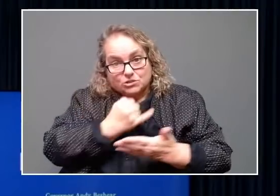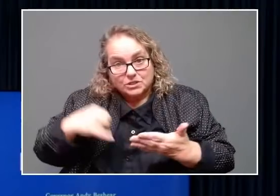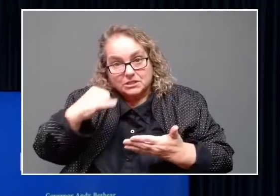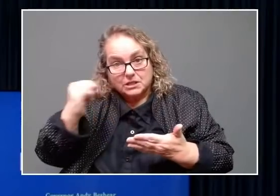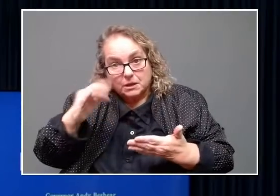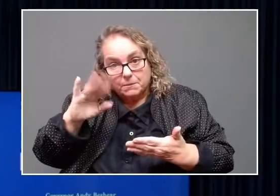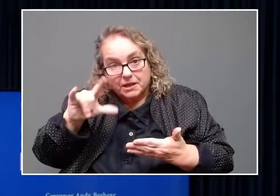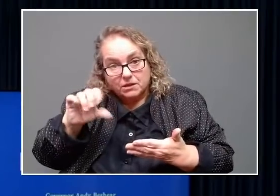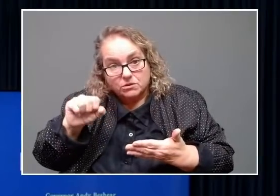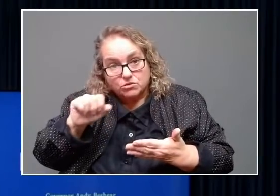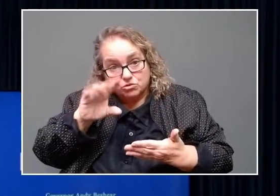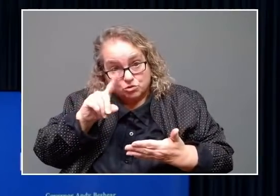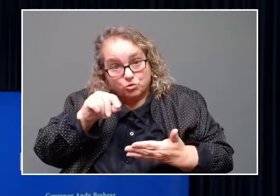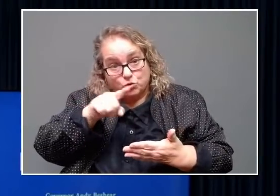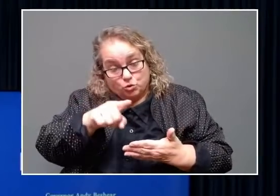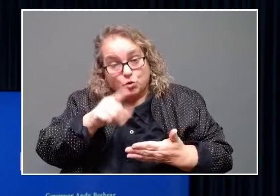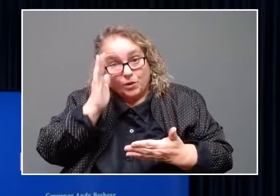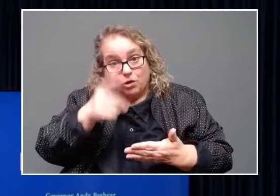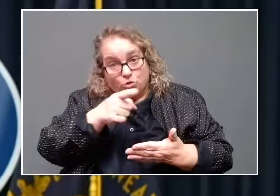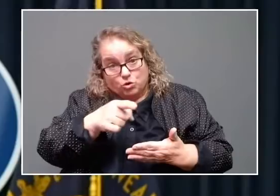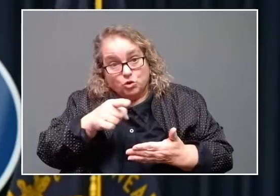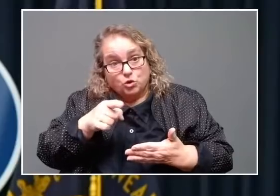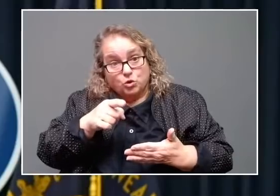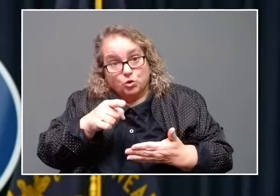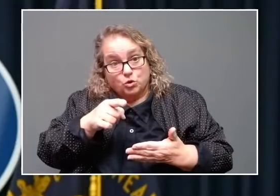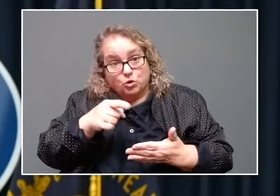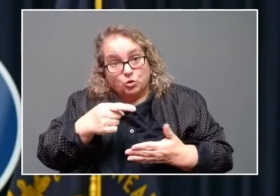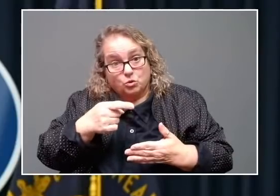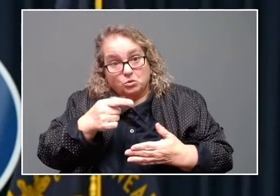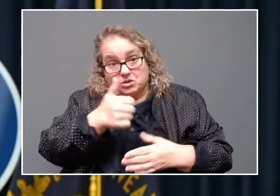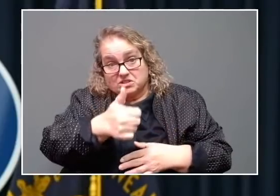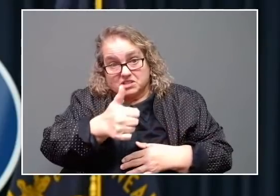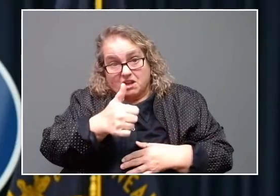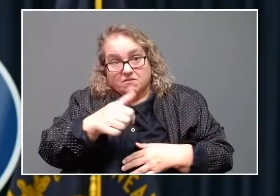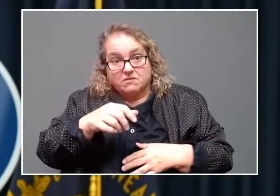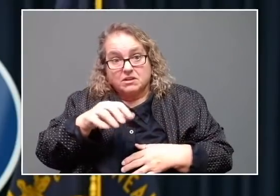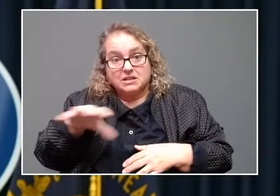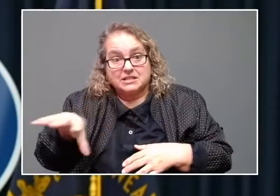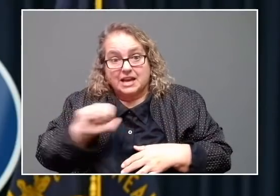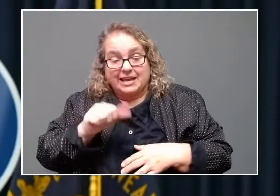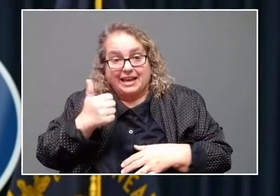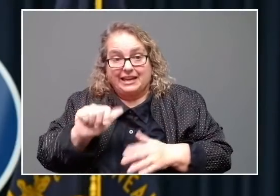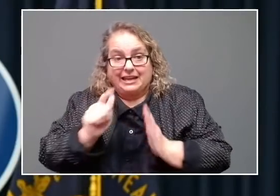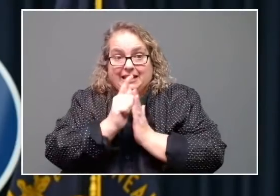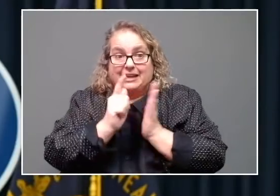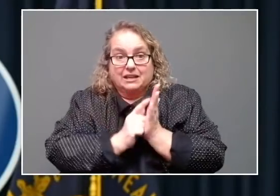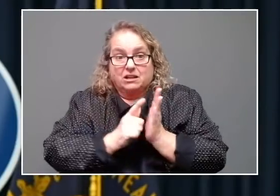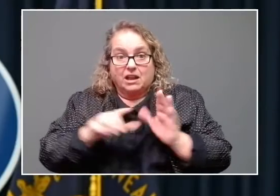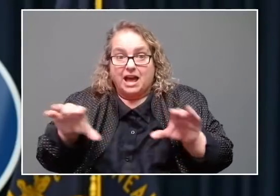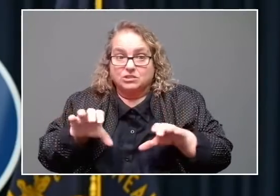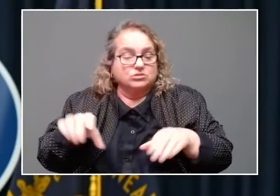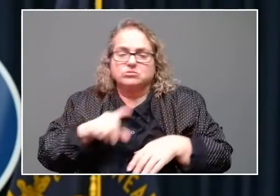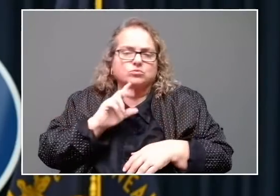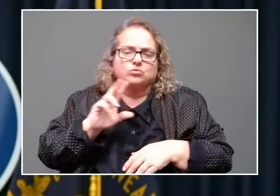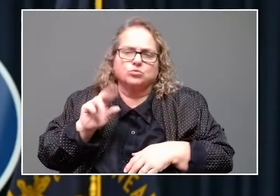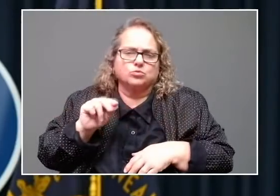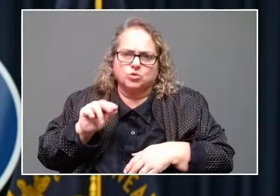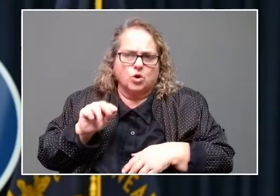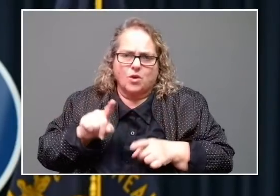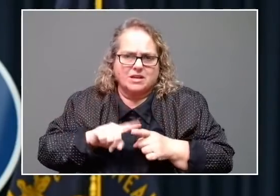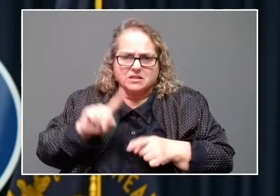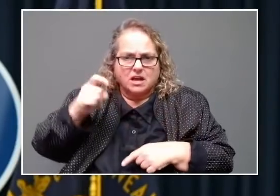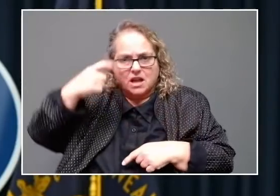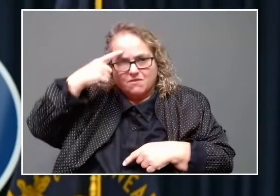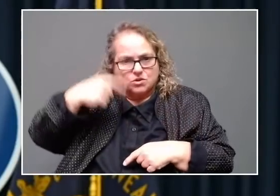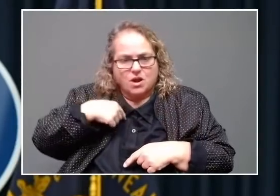legal action if these bills are considered to be overrun? As governor, I won't be a named plaintiff in any legal action.